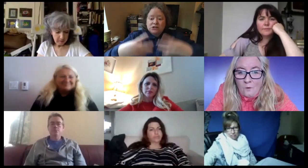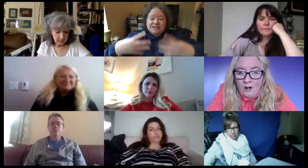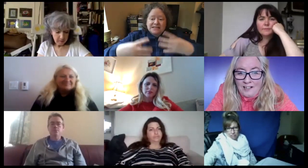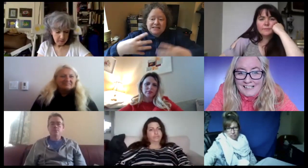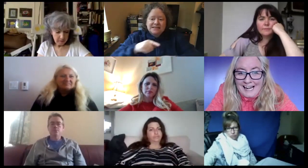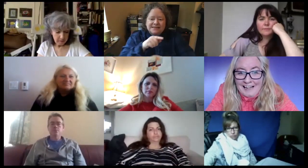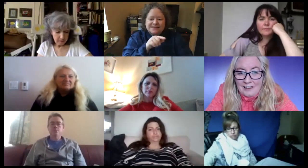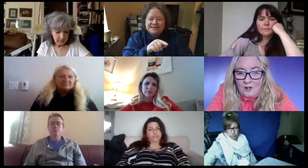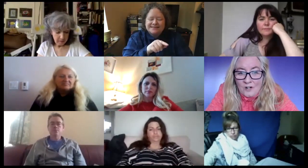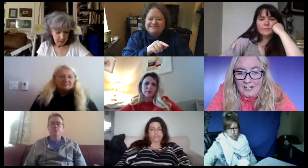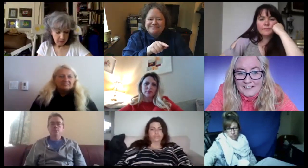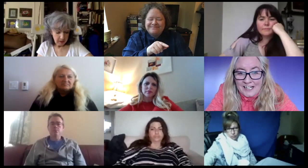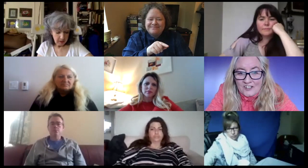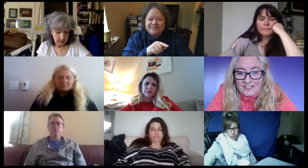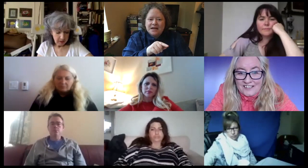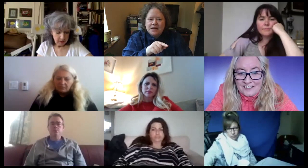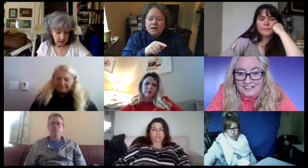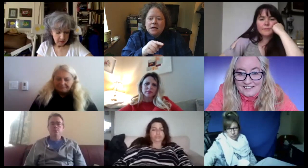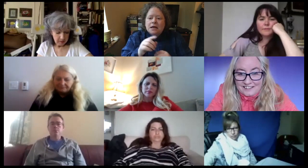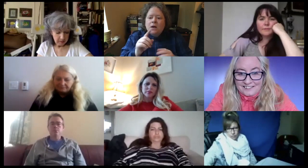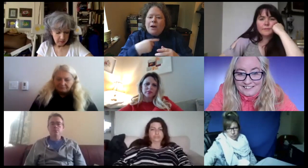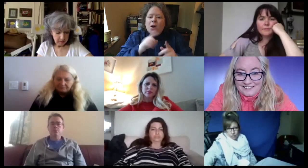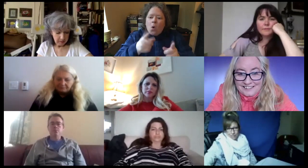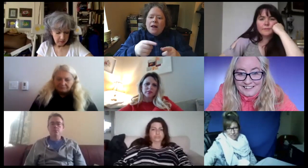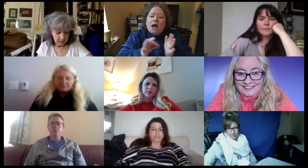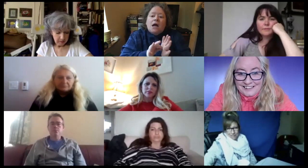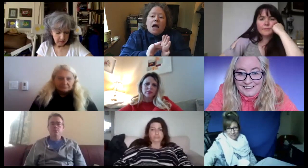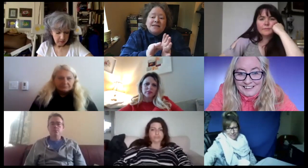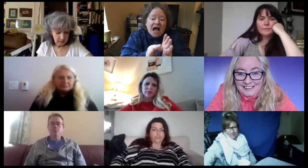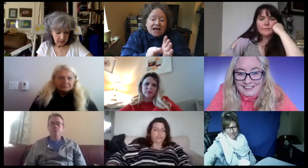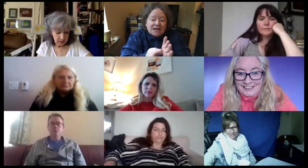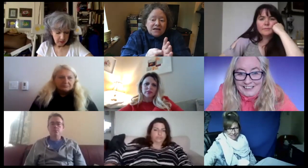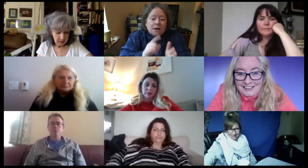The World Health Organization statistics,